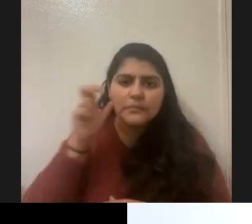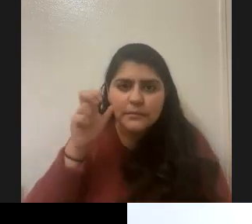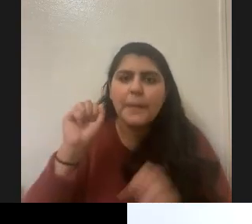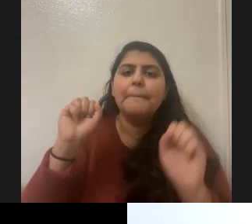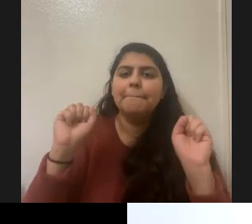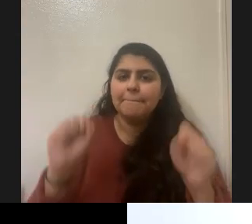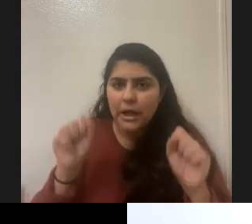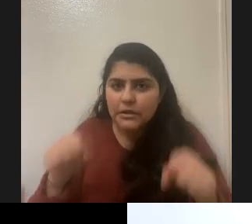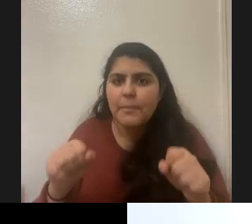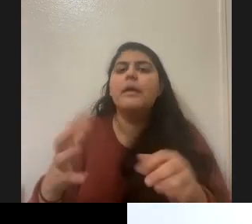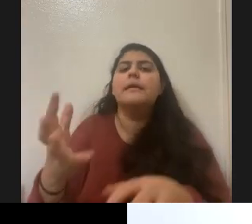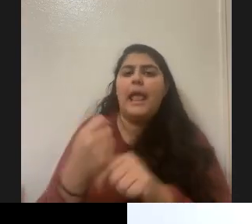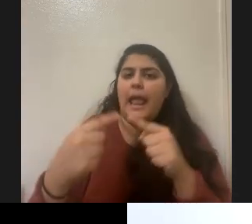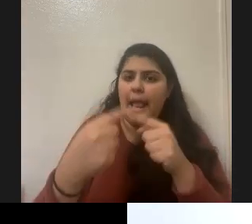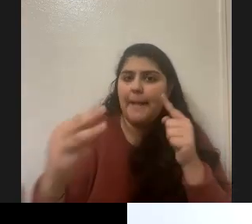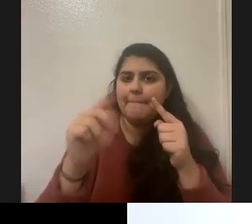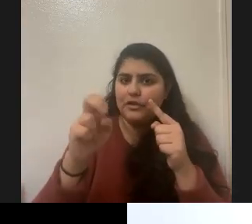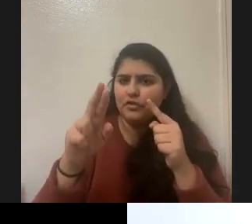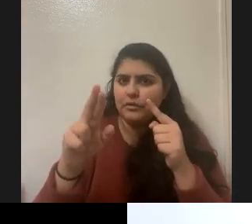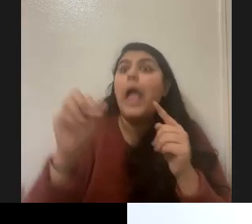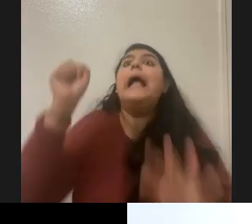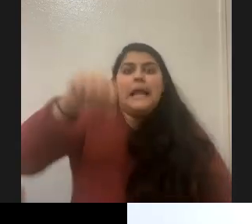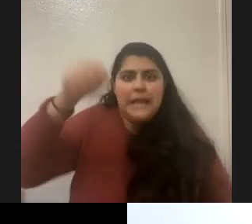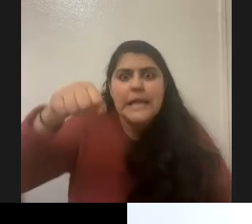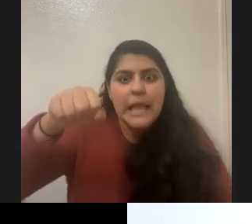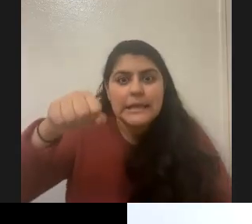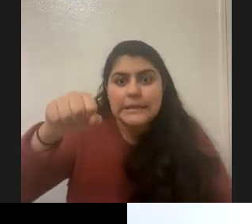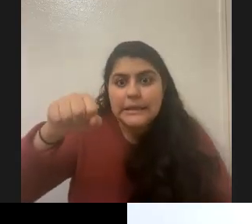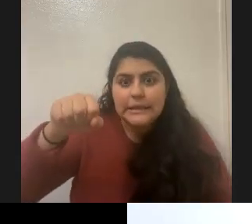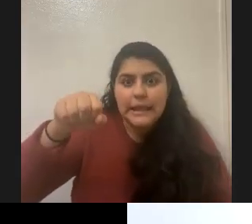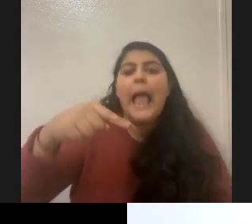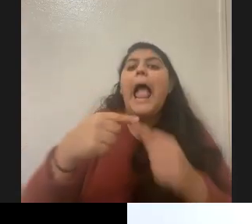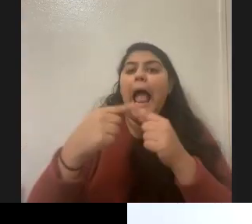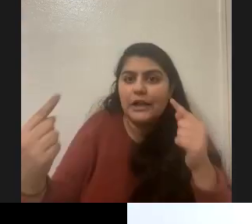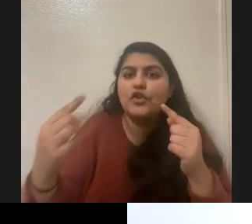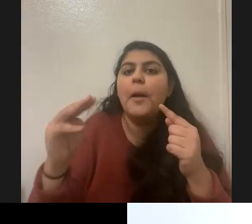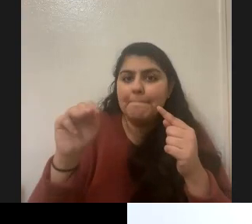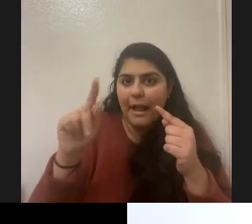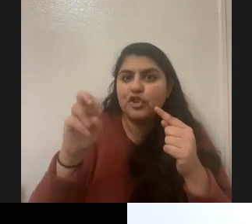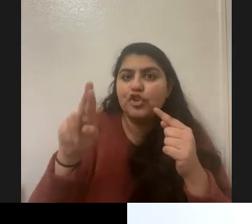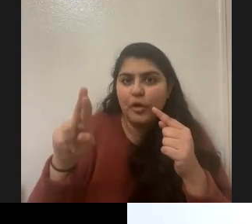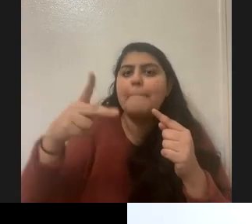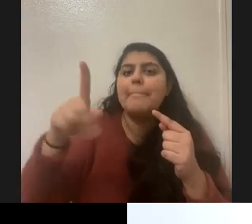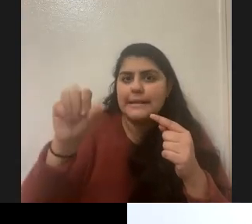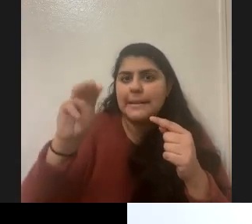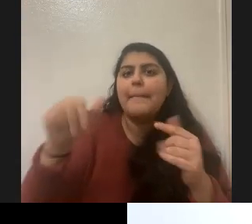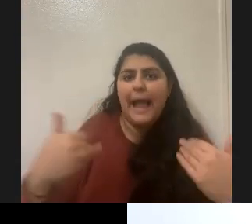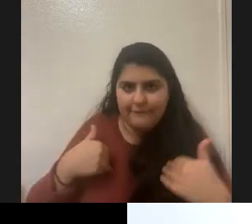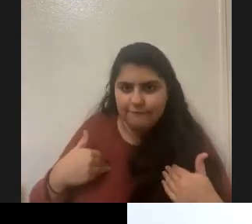an antimatter. Yes, there is. It is. Sorry. There is antimatter plasmas. There